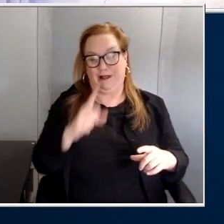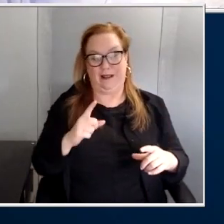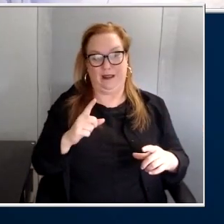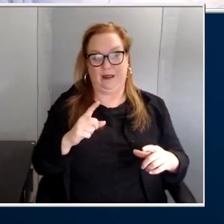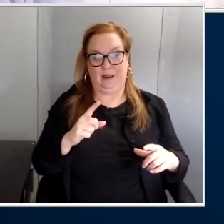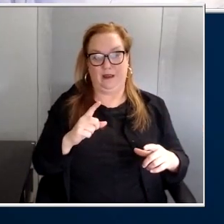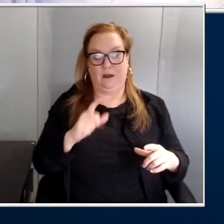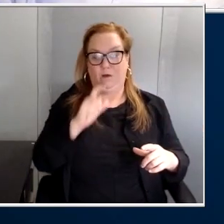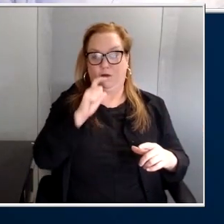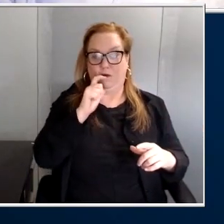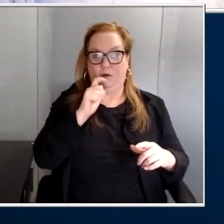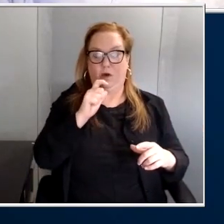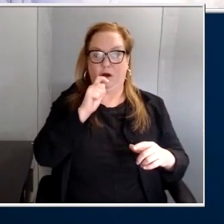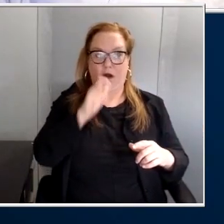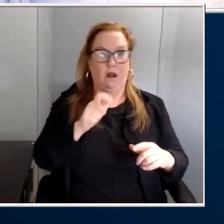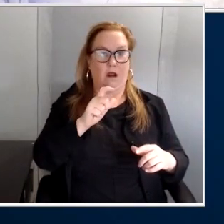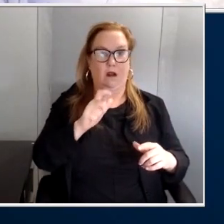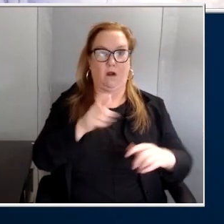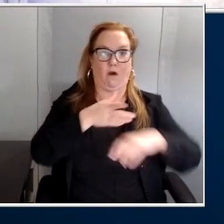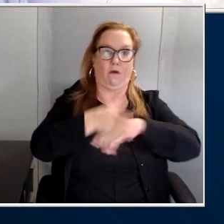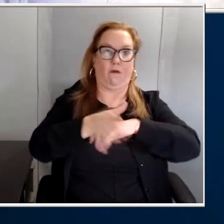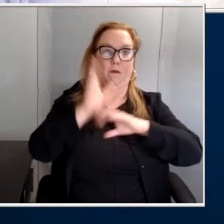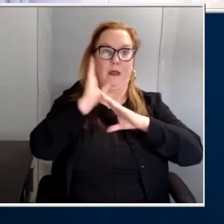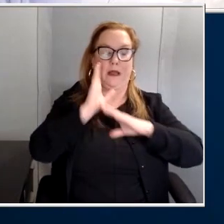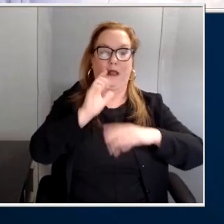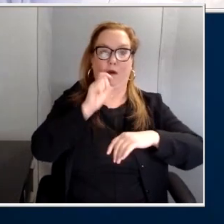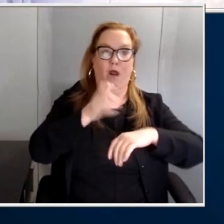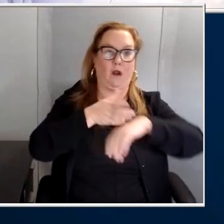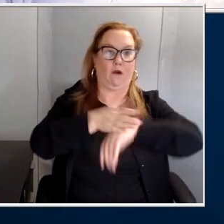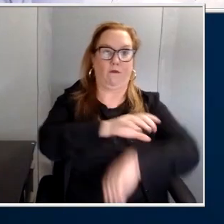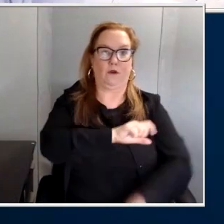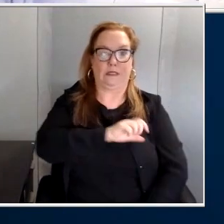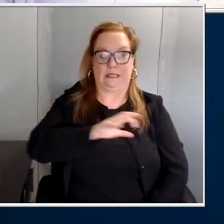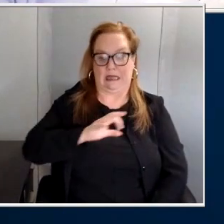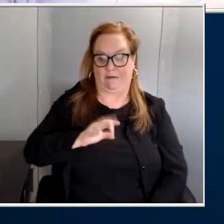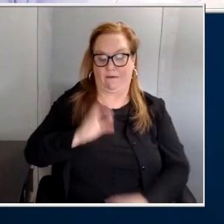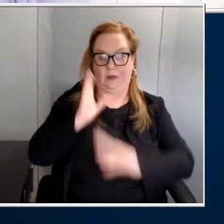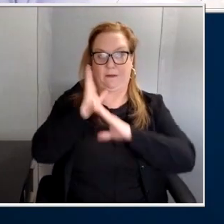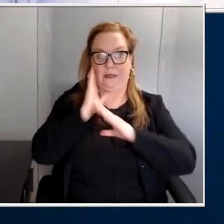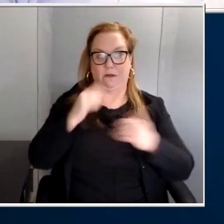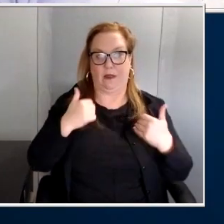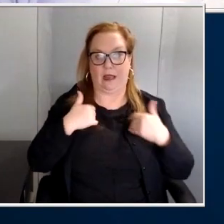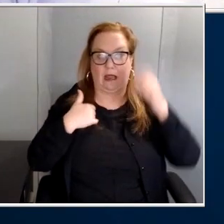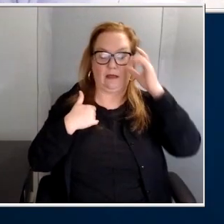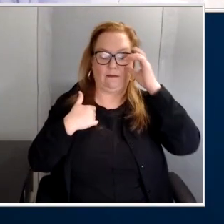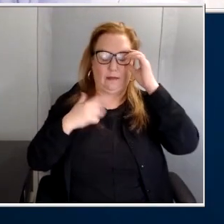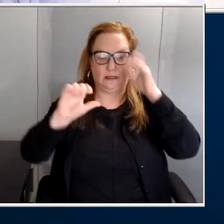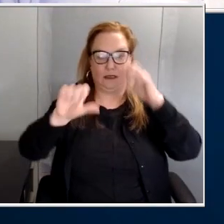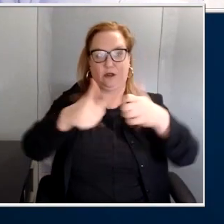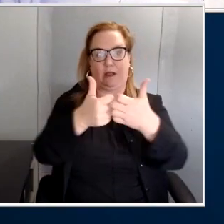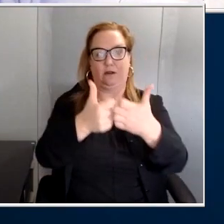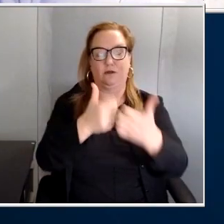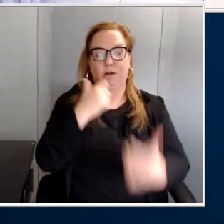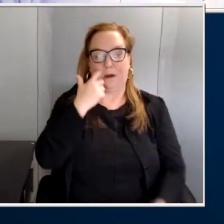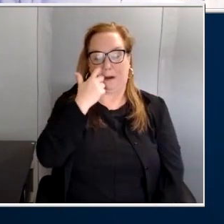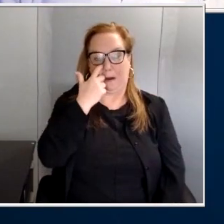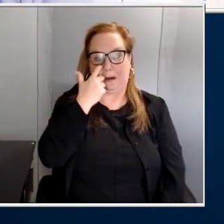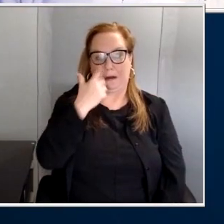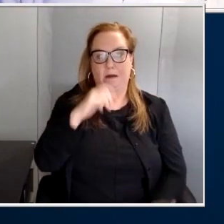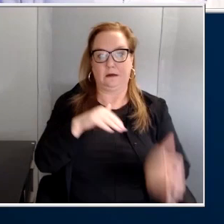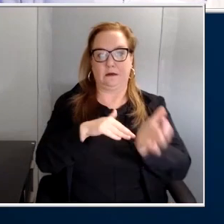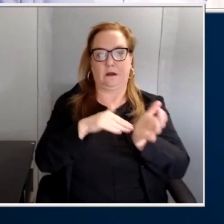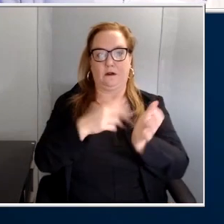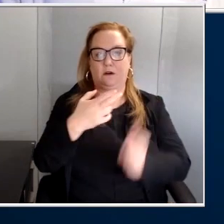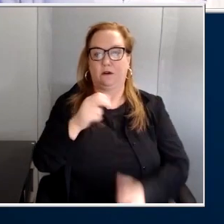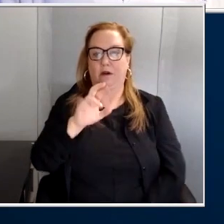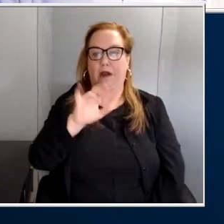overbedded, and we are certainly not overstaffed for the beds we have, because that's the other challenge we have. Dr. Heather Harris, how are things in